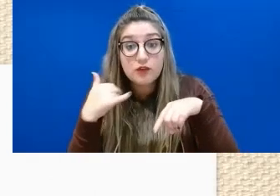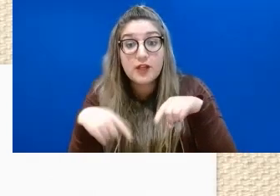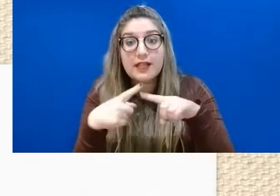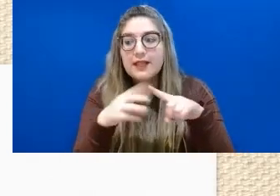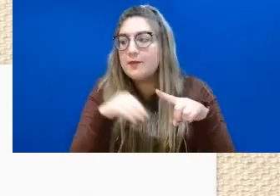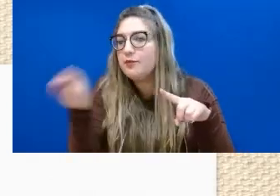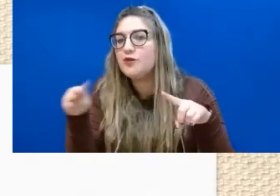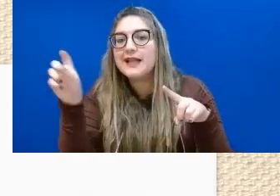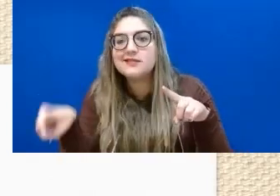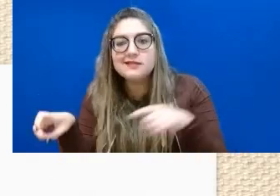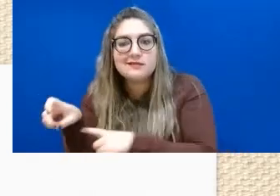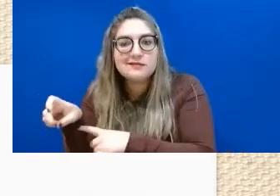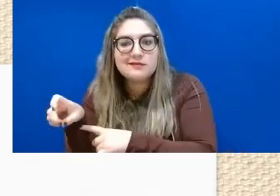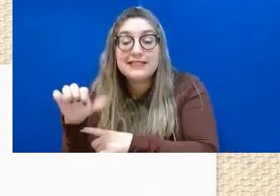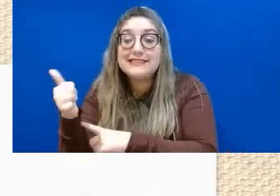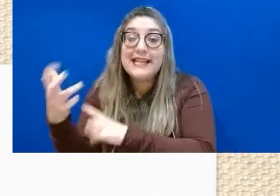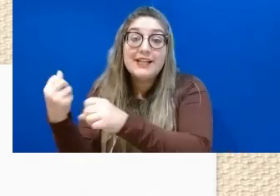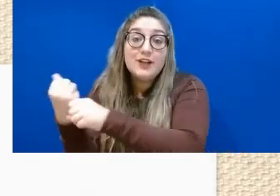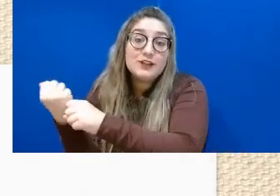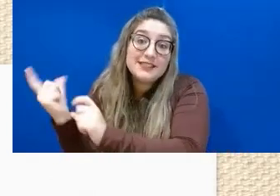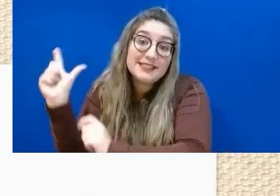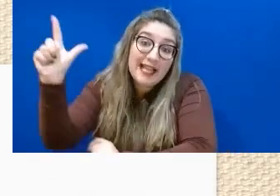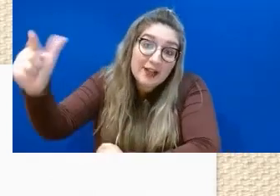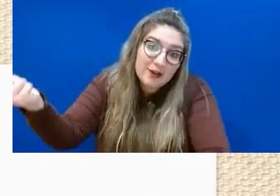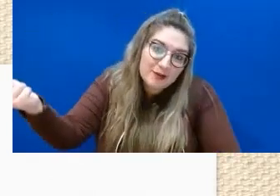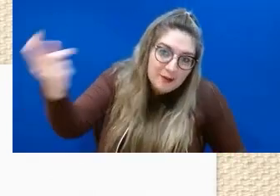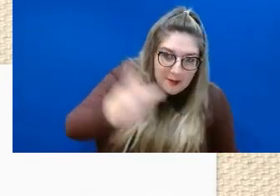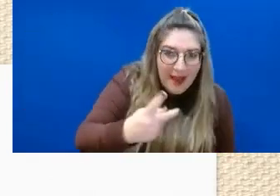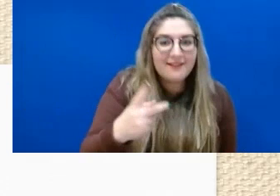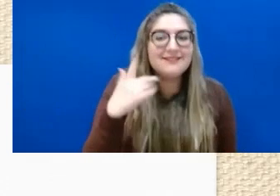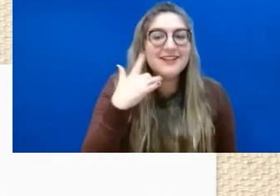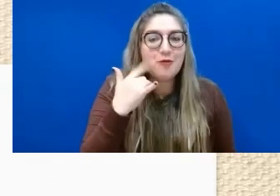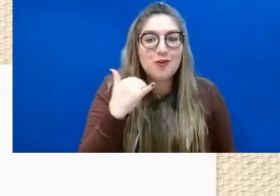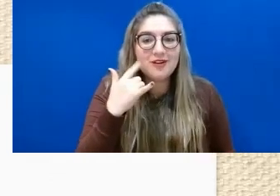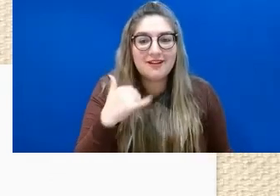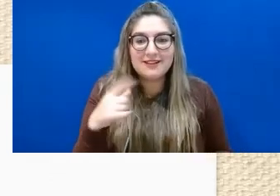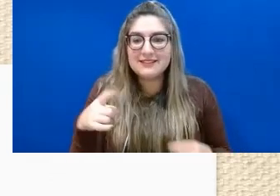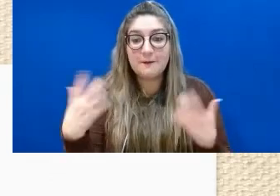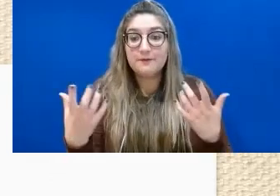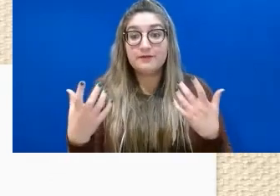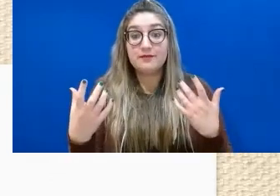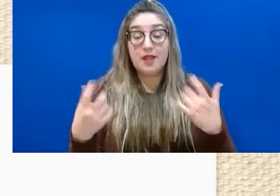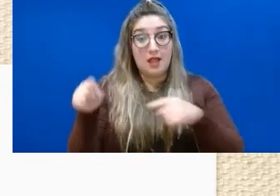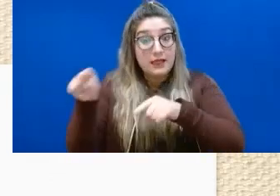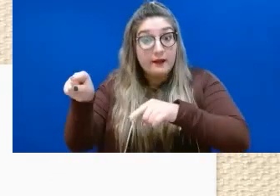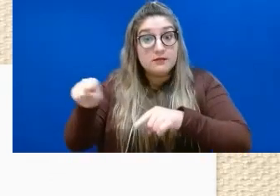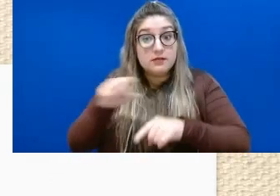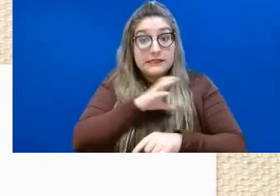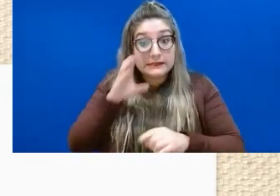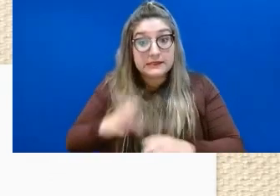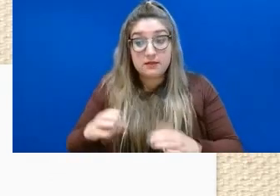Texas. And then 10 years later, they come back. And because they haven't lived over a year and a day in California, they're citizens. Okay, they were